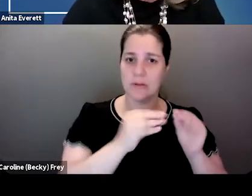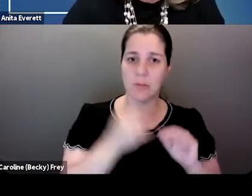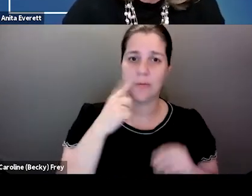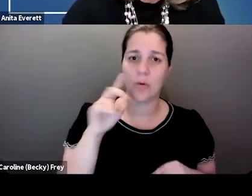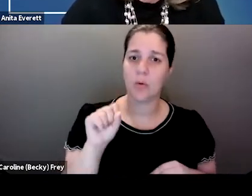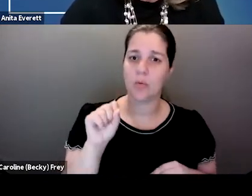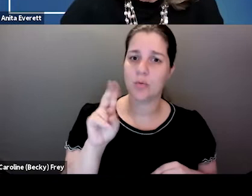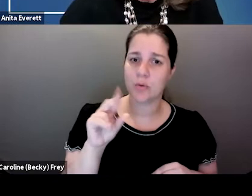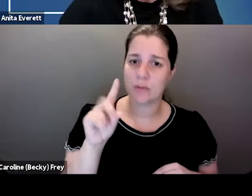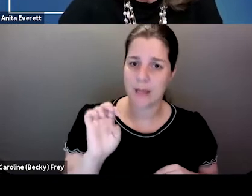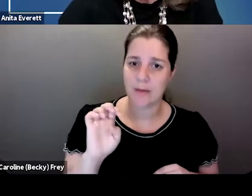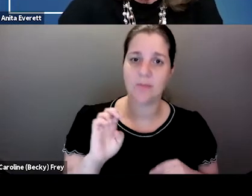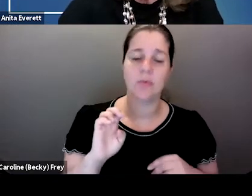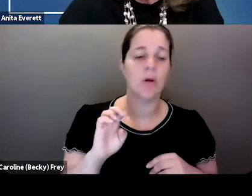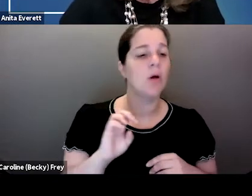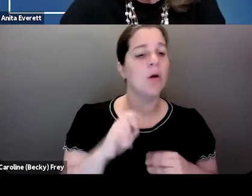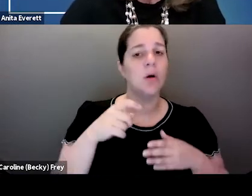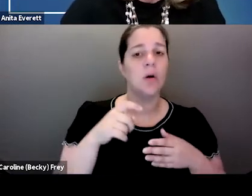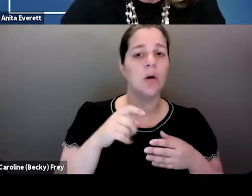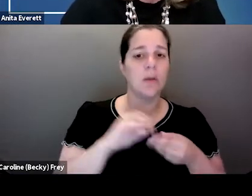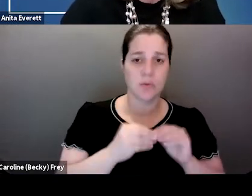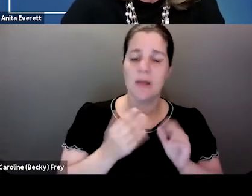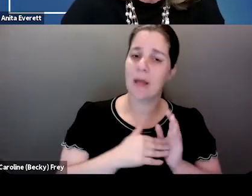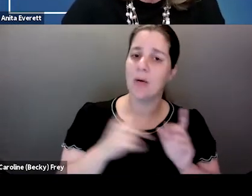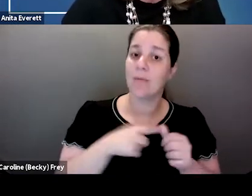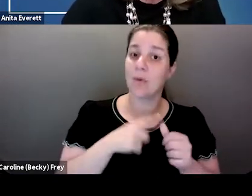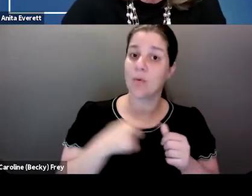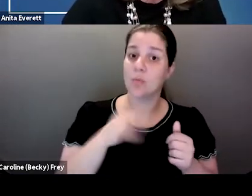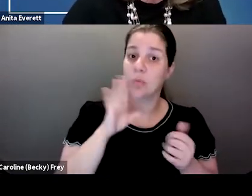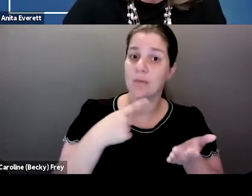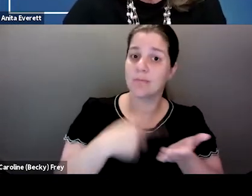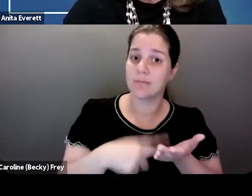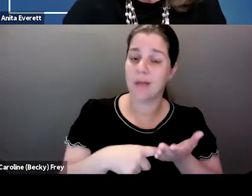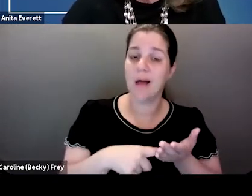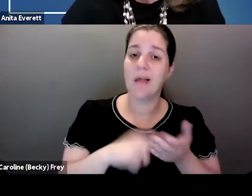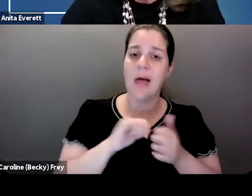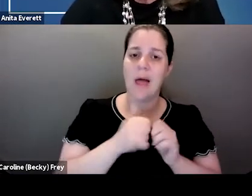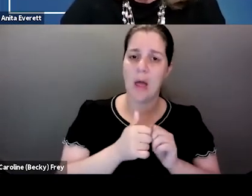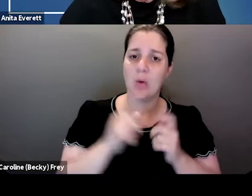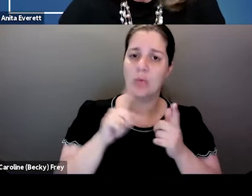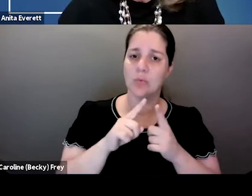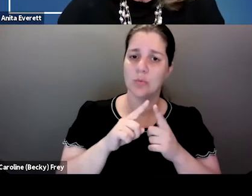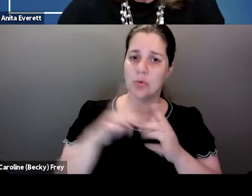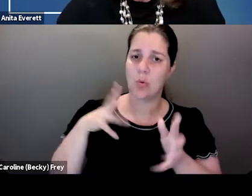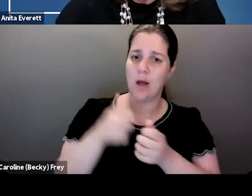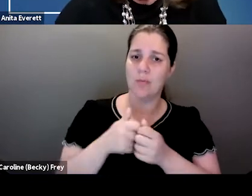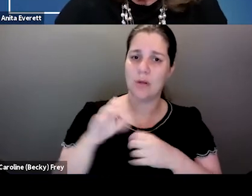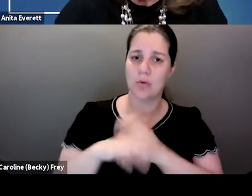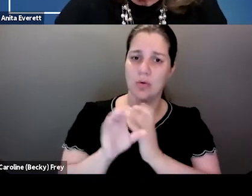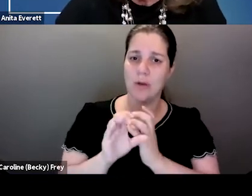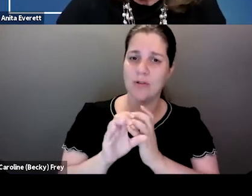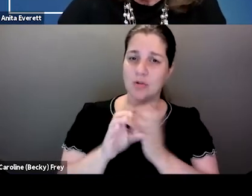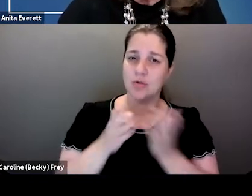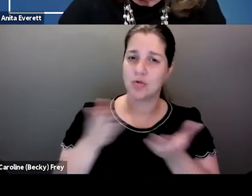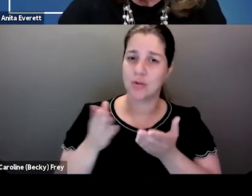working on. The first of these, which is really what we're going to be talking about today, is bringing crisis services into the 21st century, the